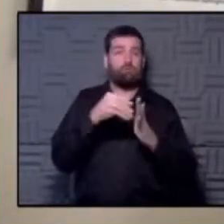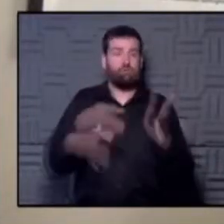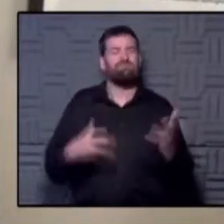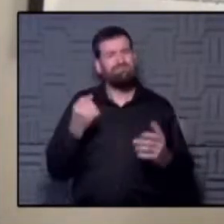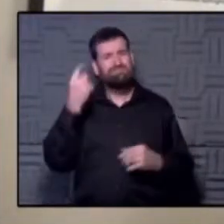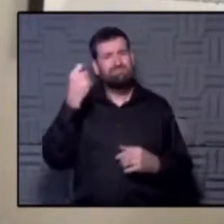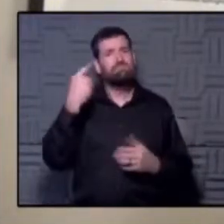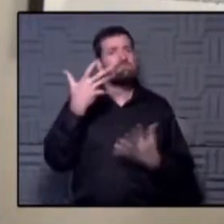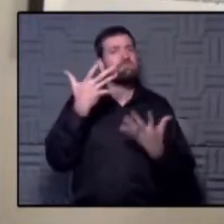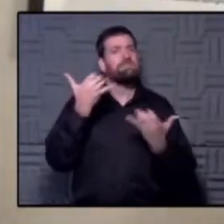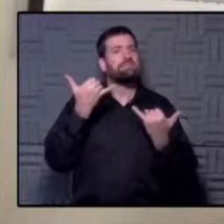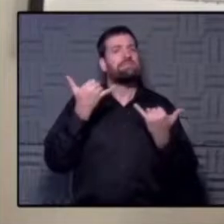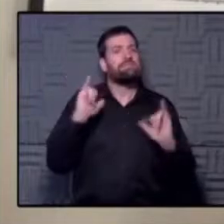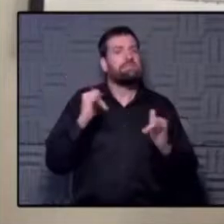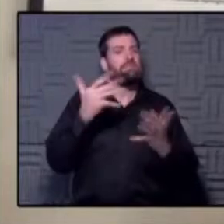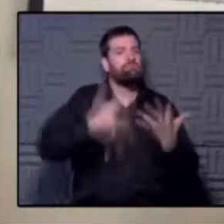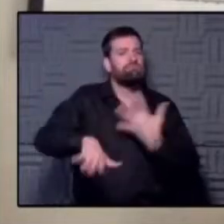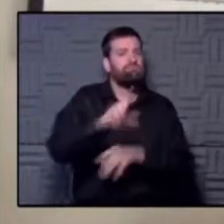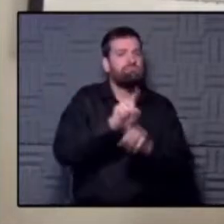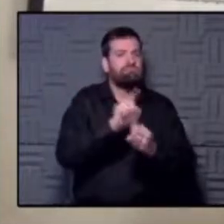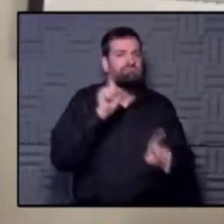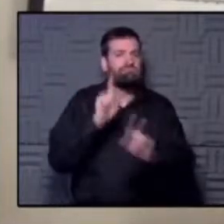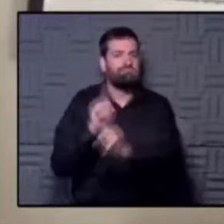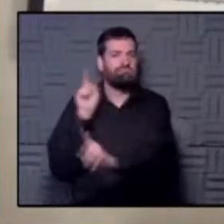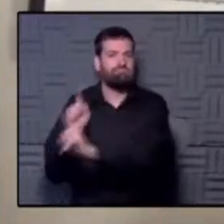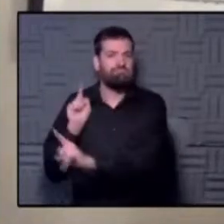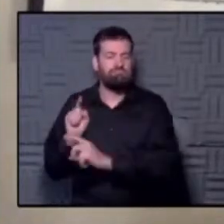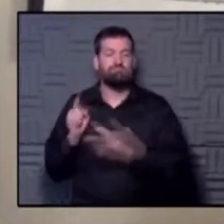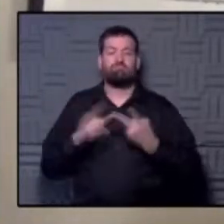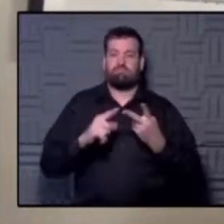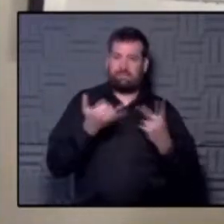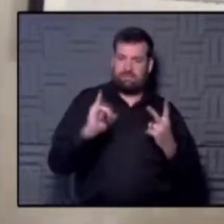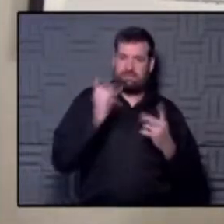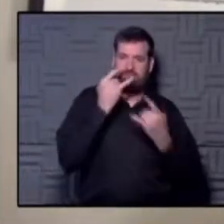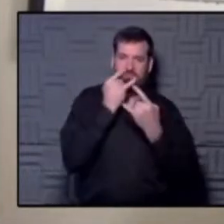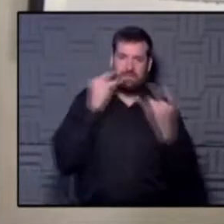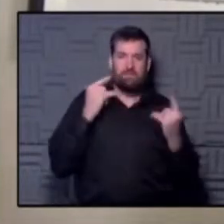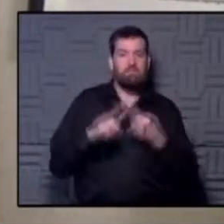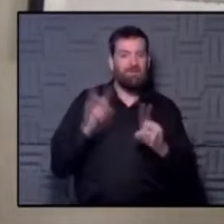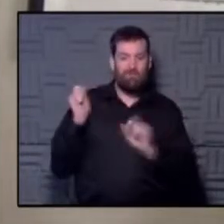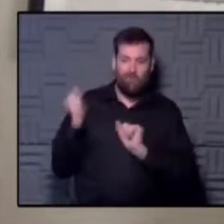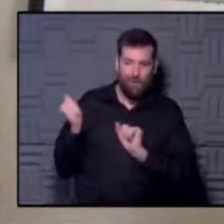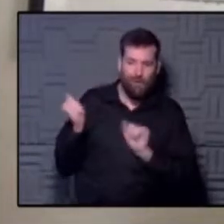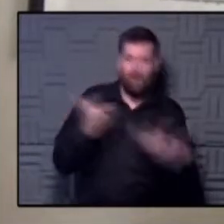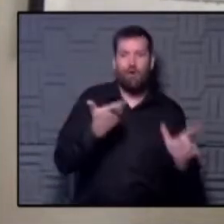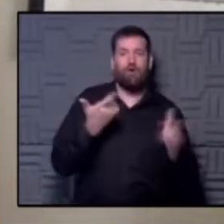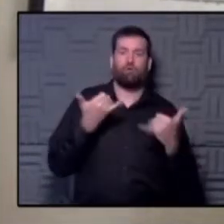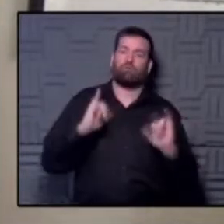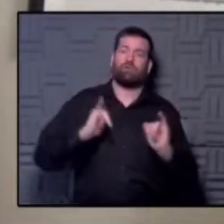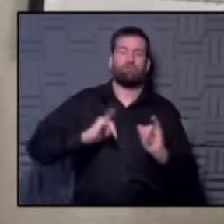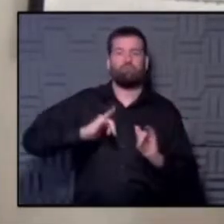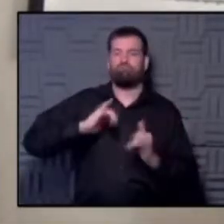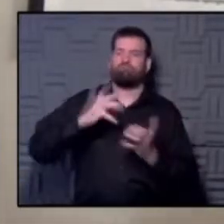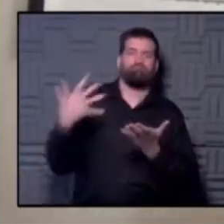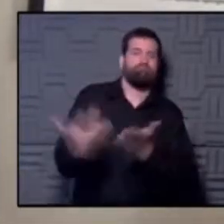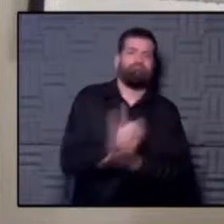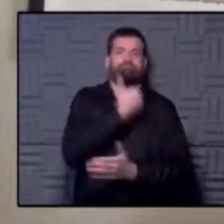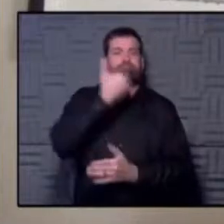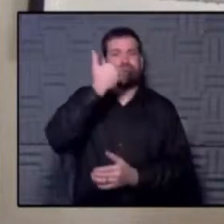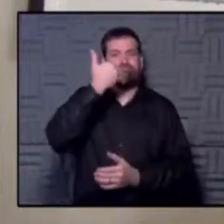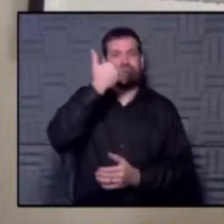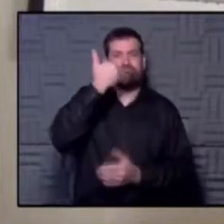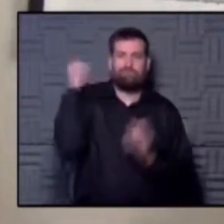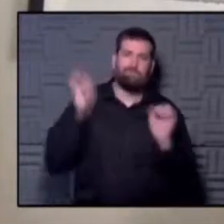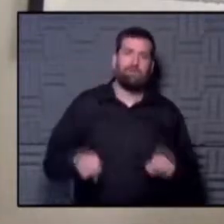still social distancing and wearing your mask, but everyone is trying to maximize everyone